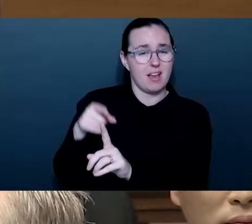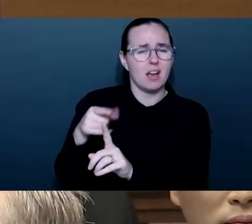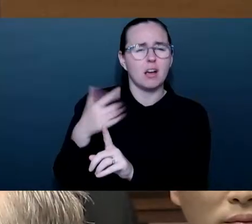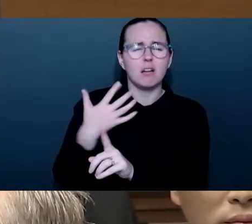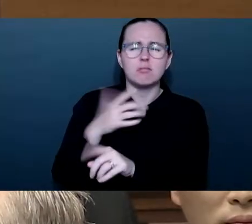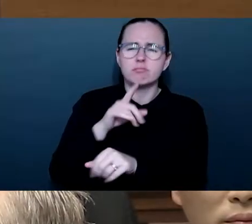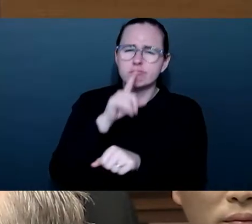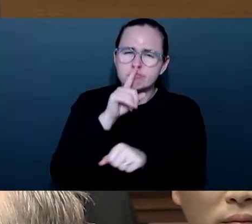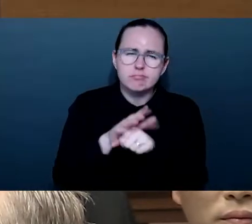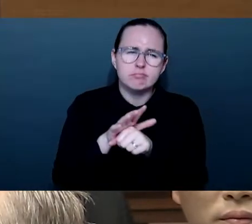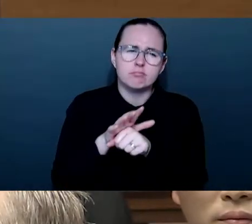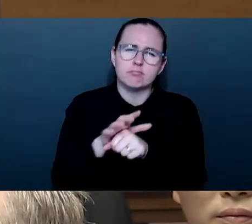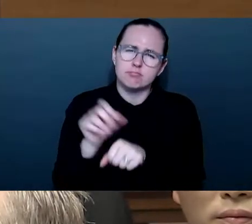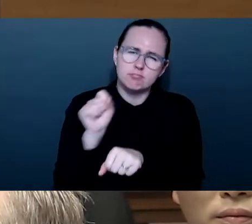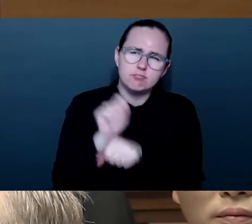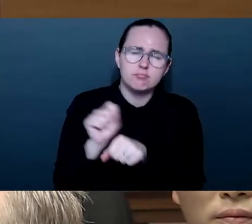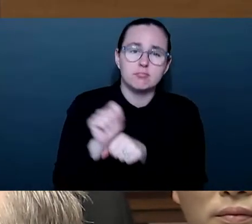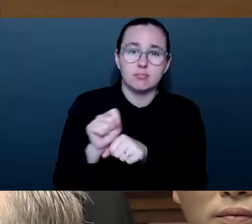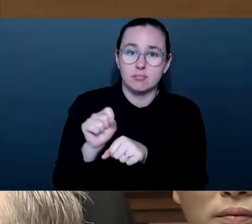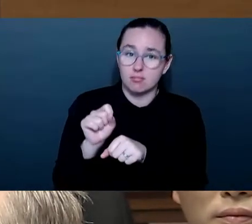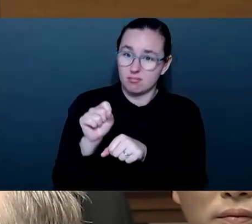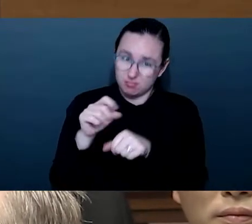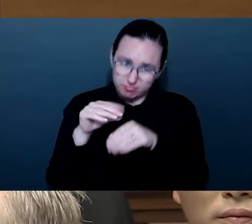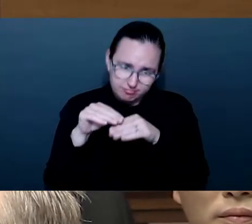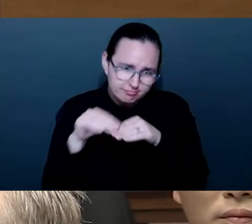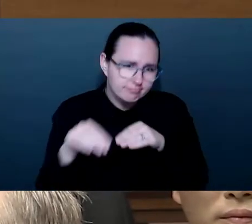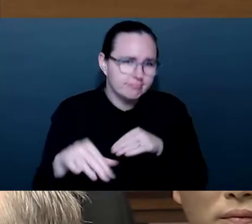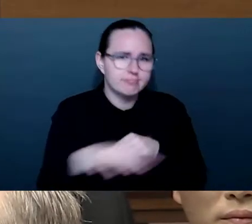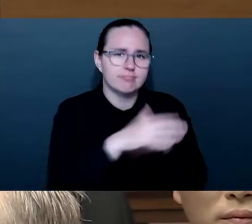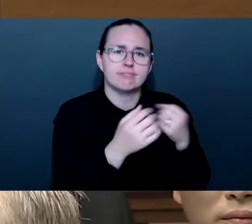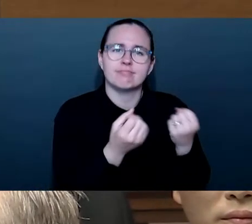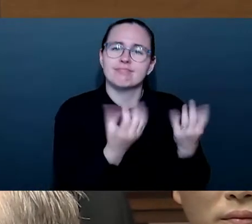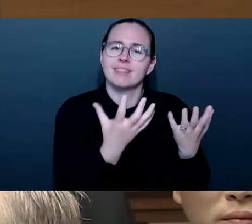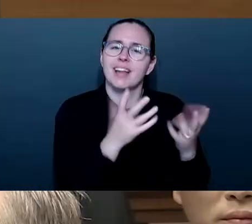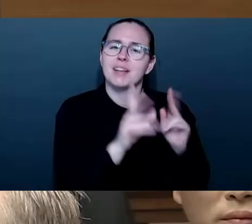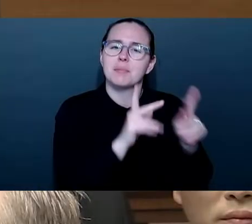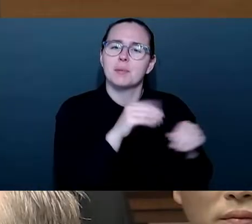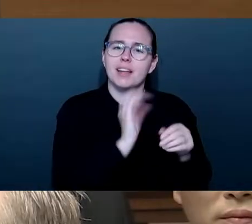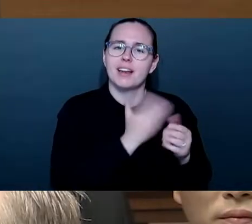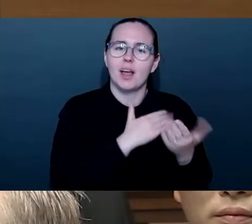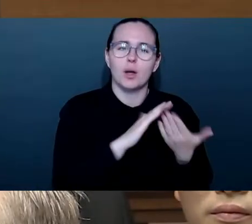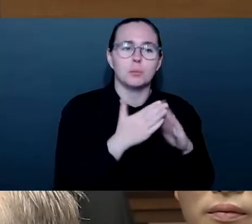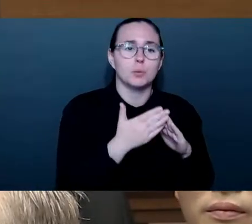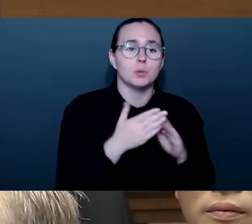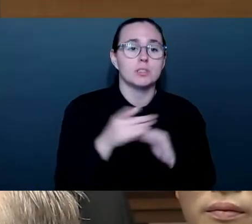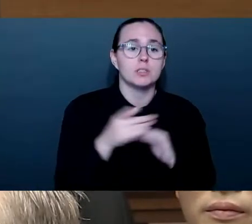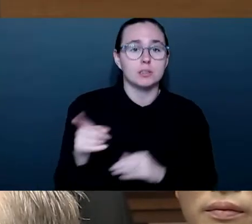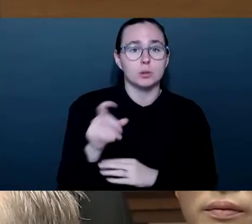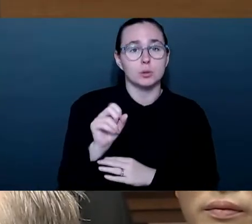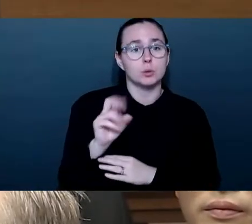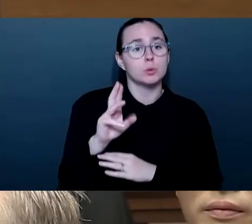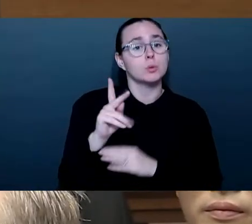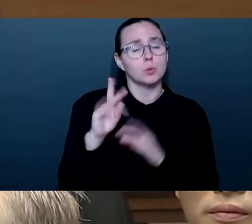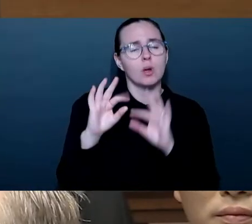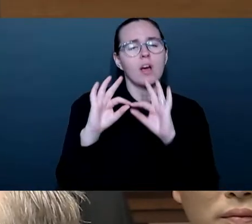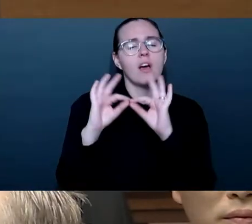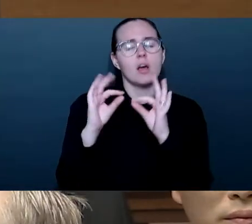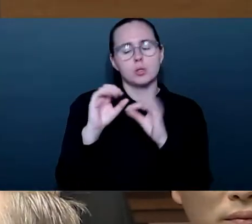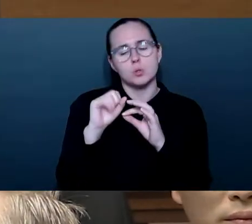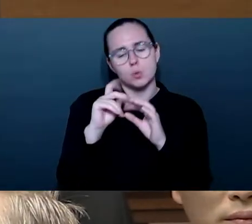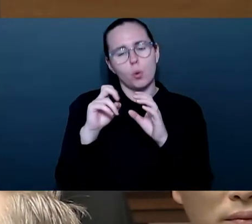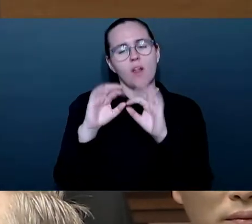Family Resource Society. For decades, the Souk Family Resource Society has been a cornerstone of